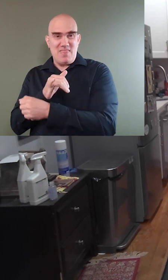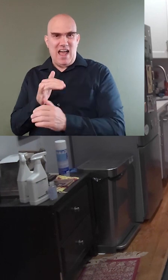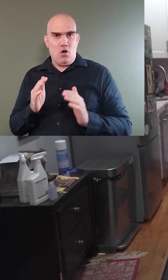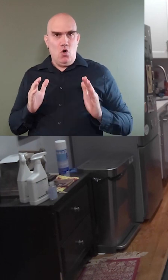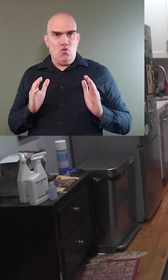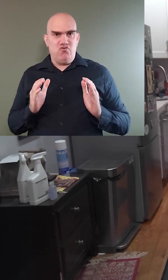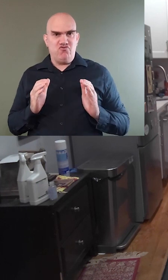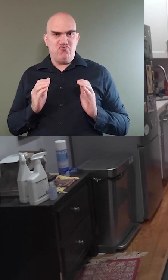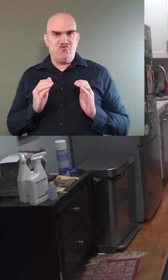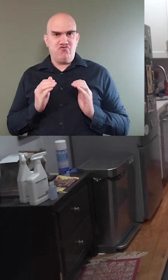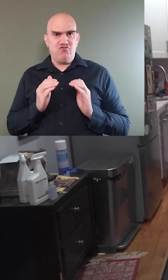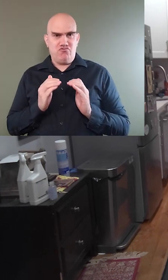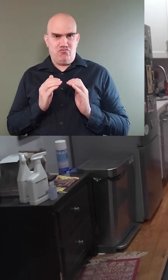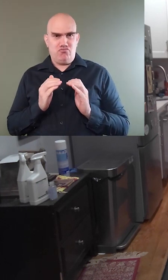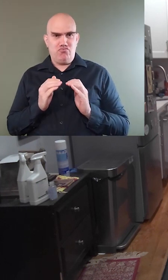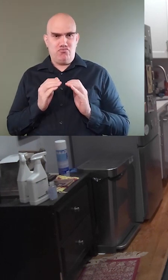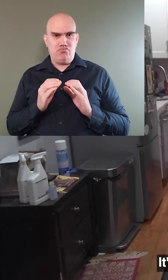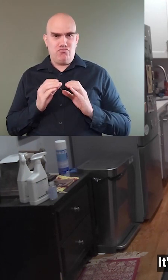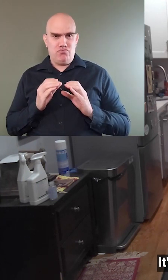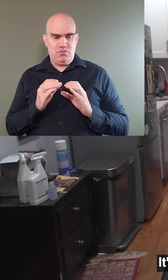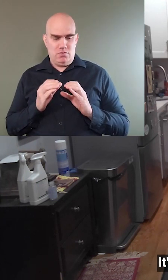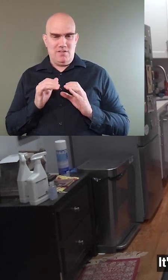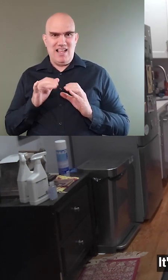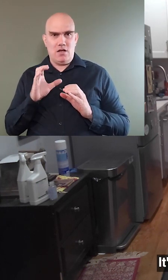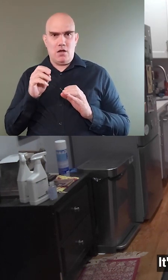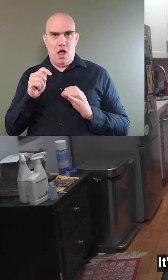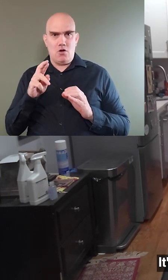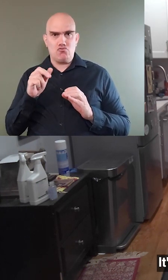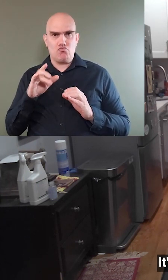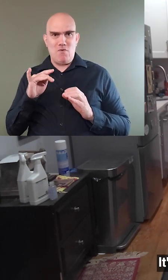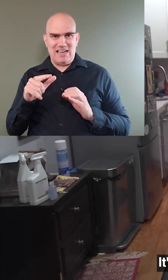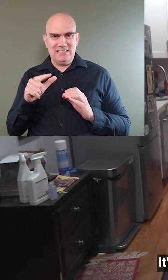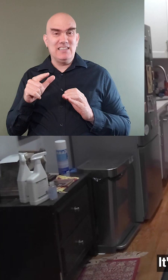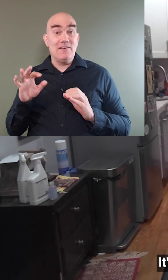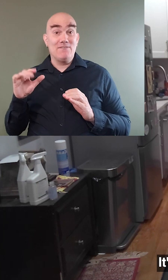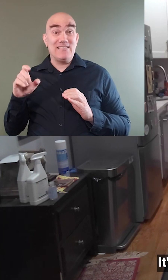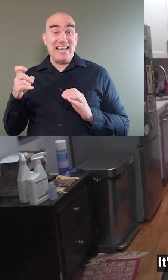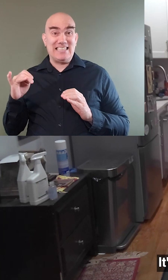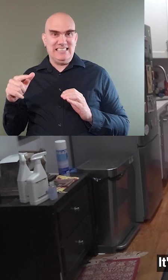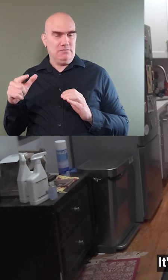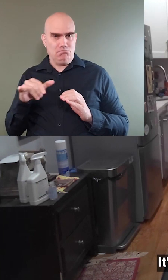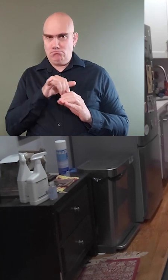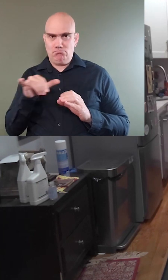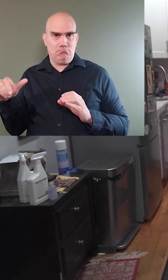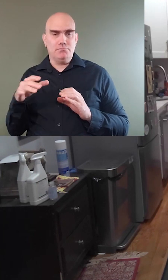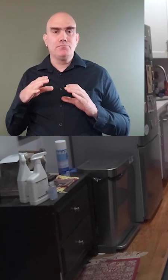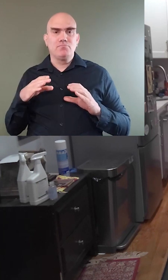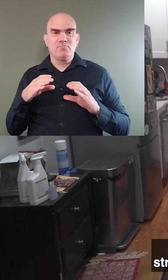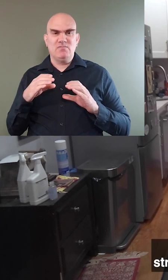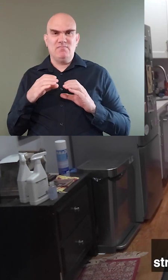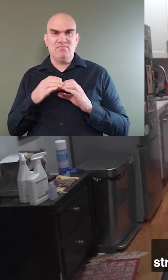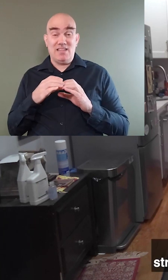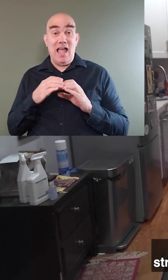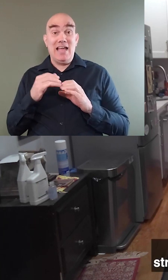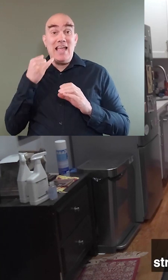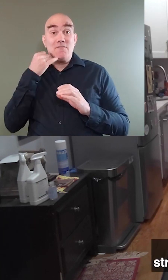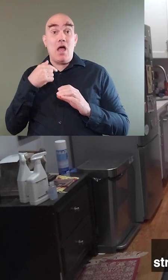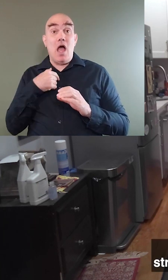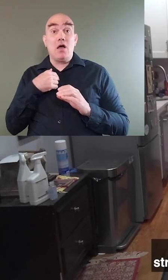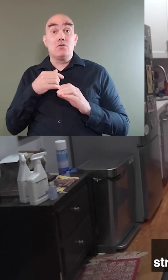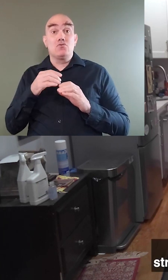that is shortening. It's contracting. It's flexing. Now, if I'm